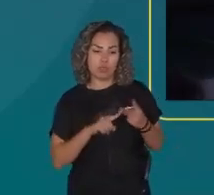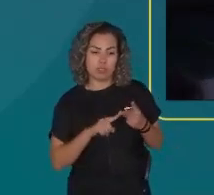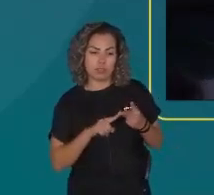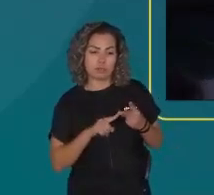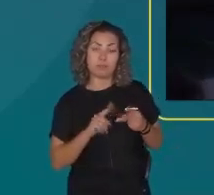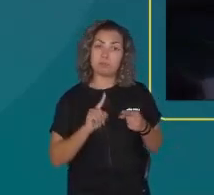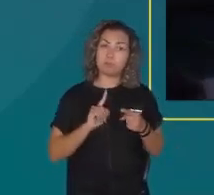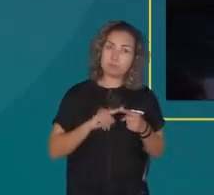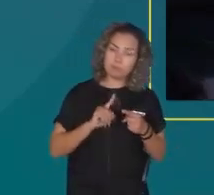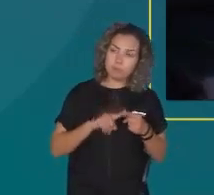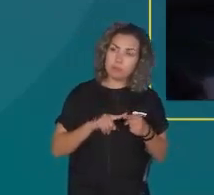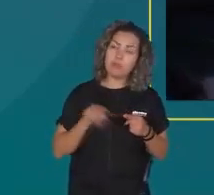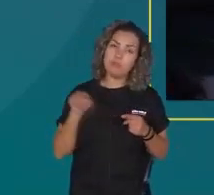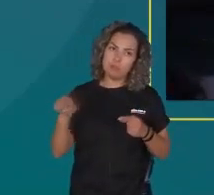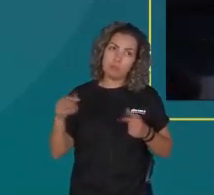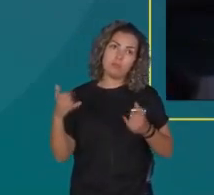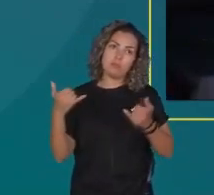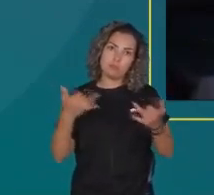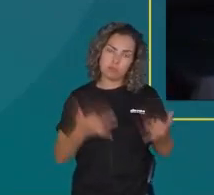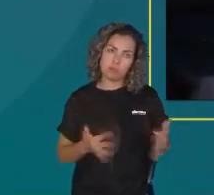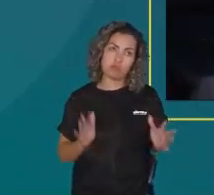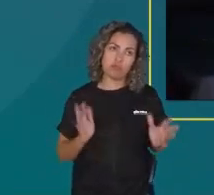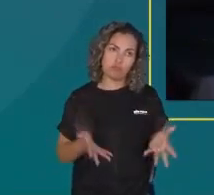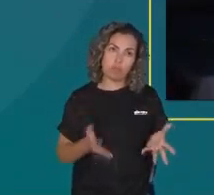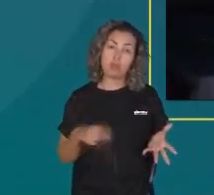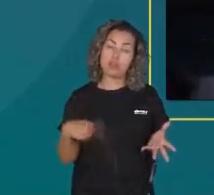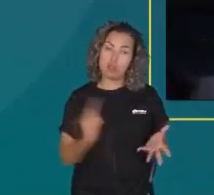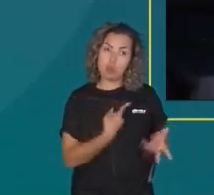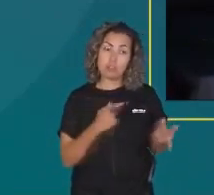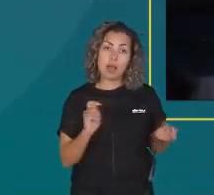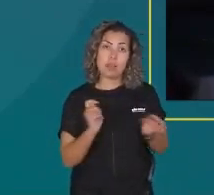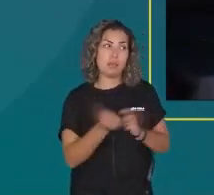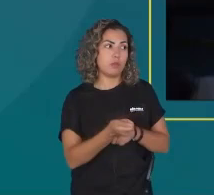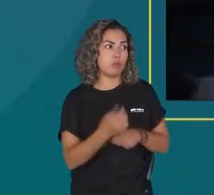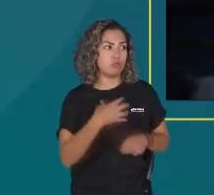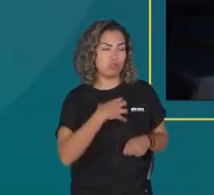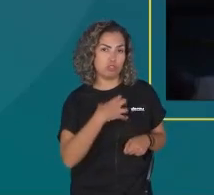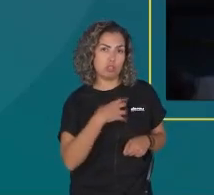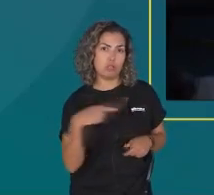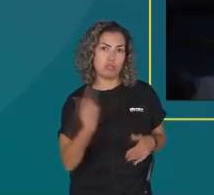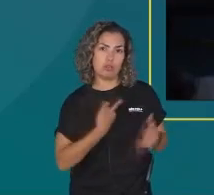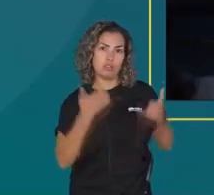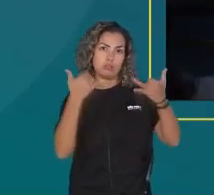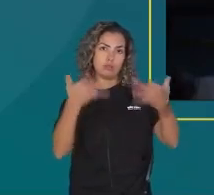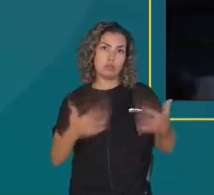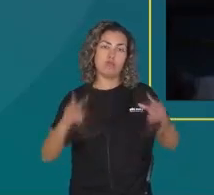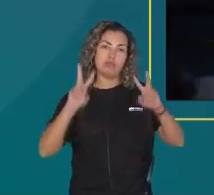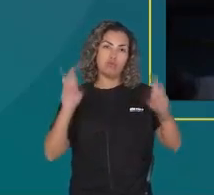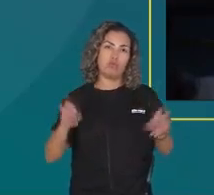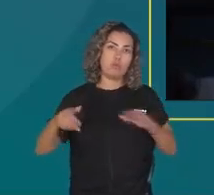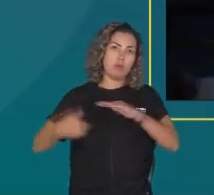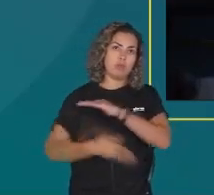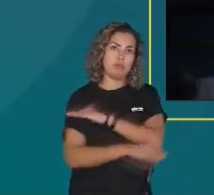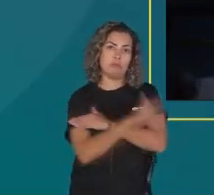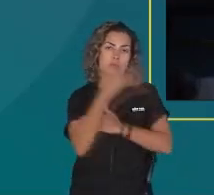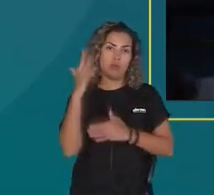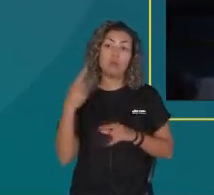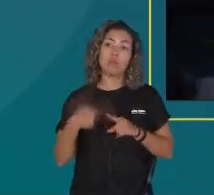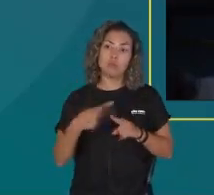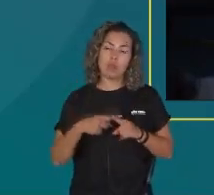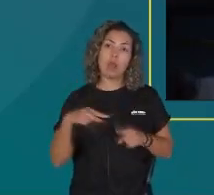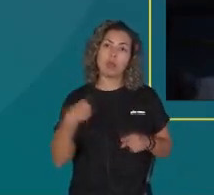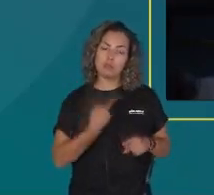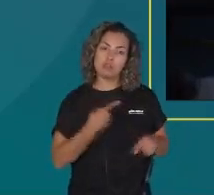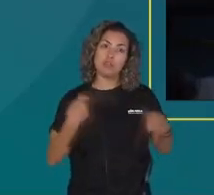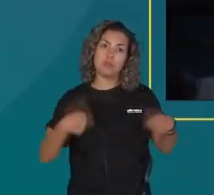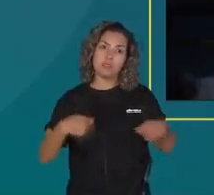mentioned, we adapt the way we talk about biodiversity because we need more social acceptability. We need more people